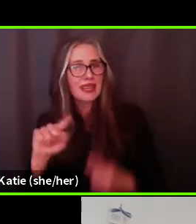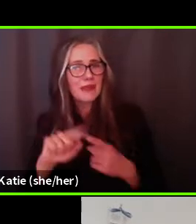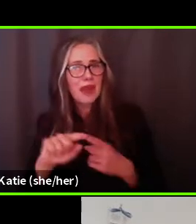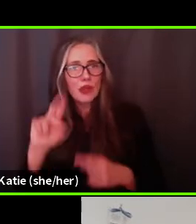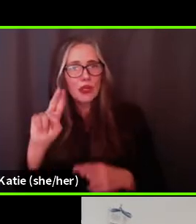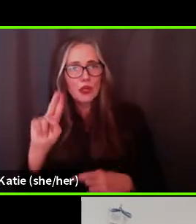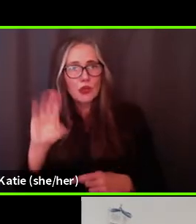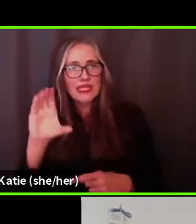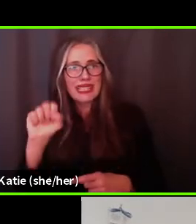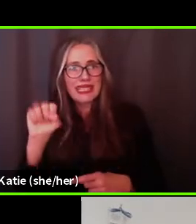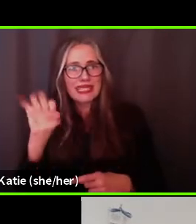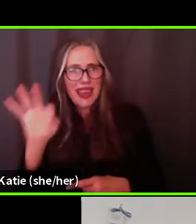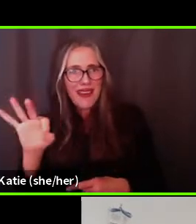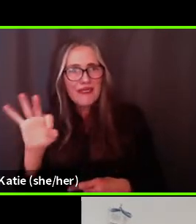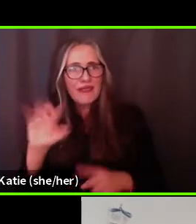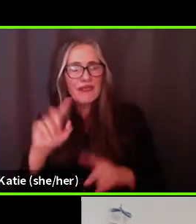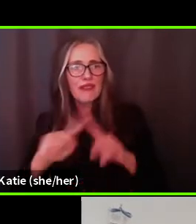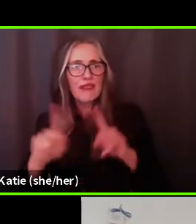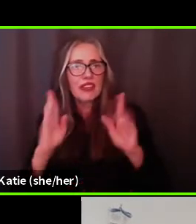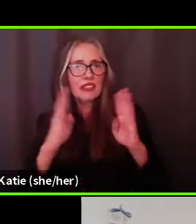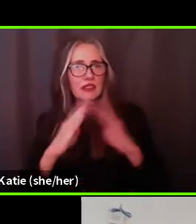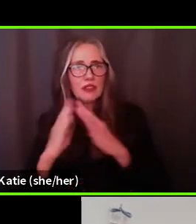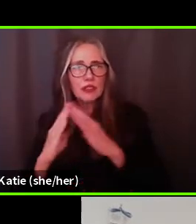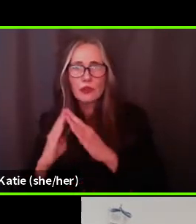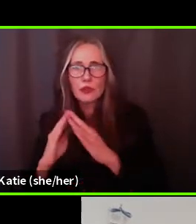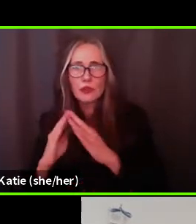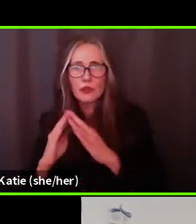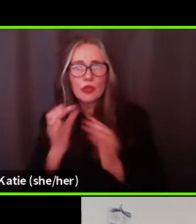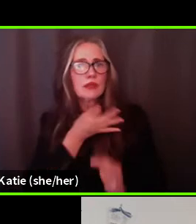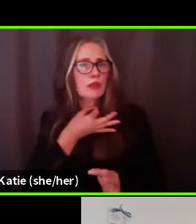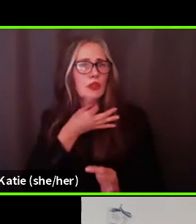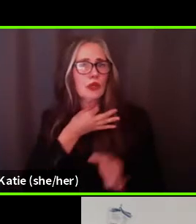administrator just wondering how that's been going